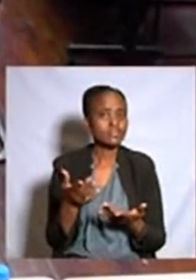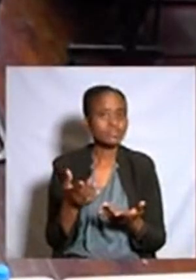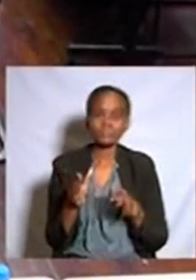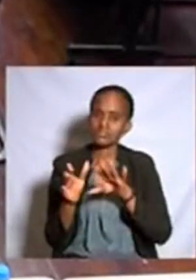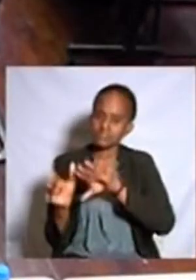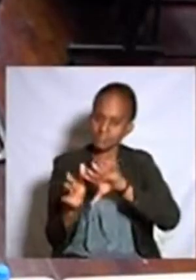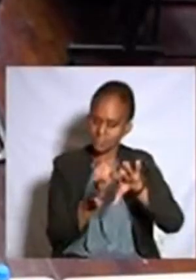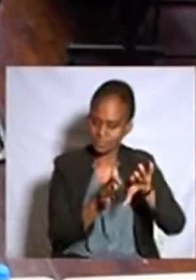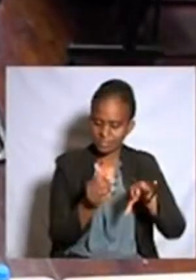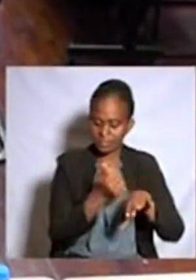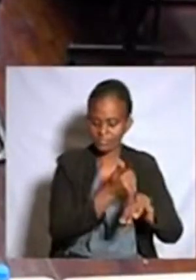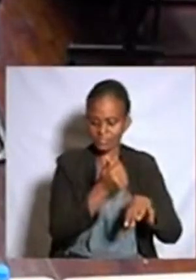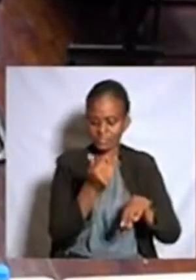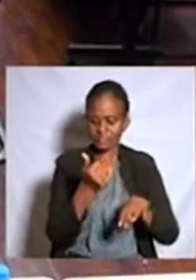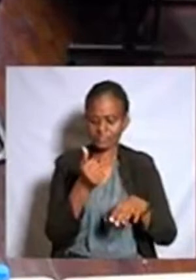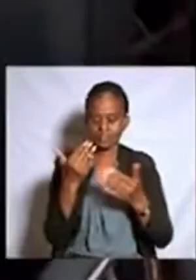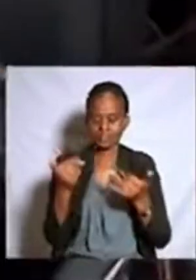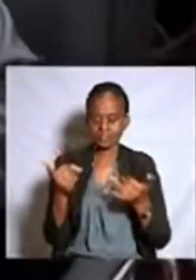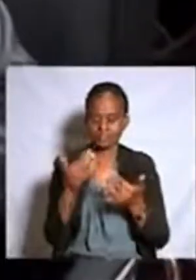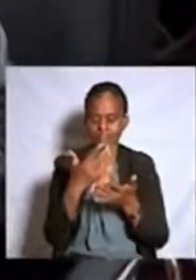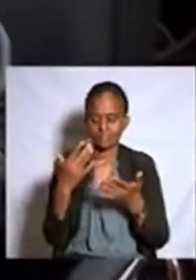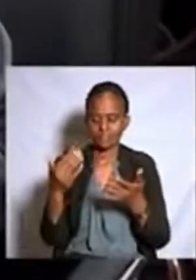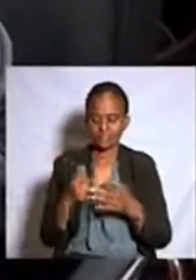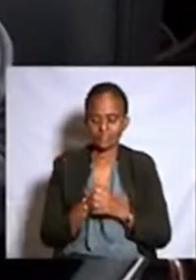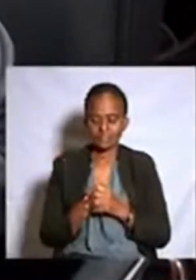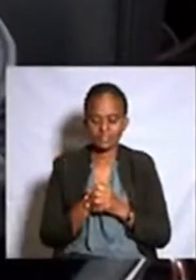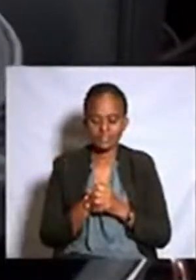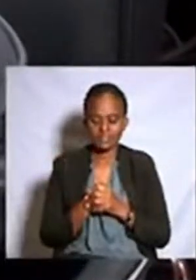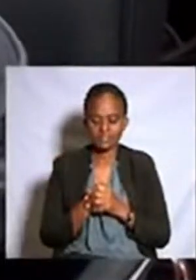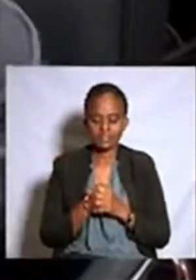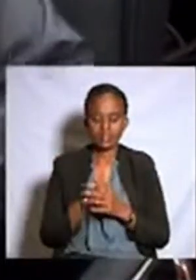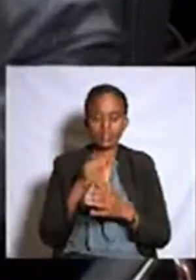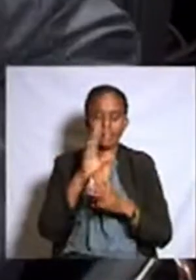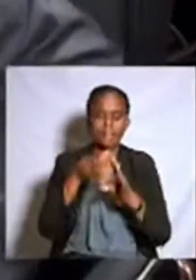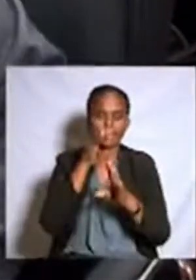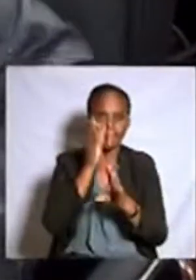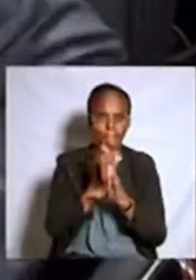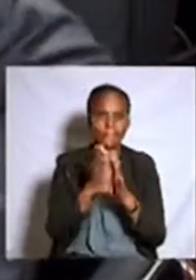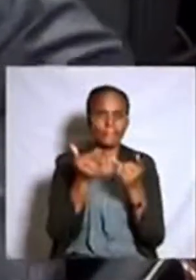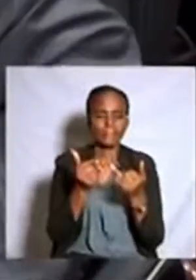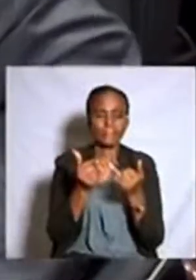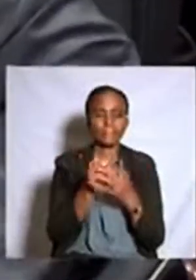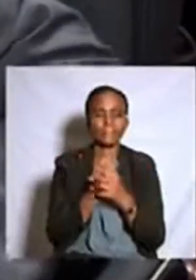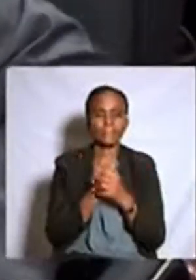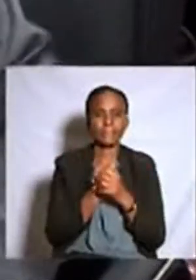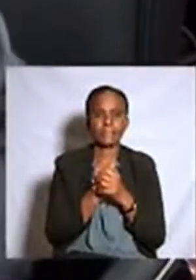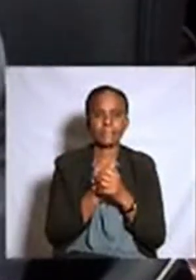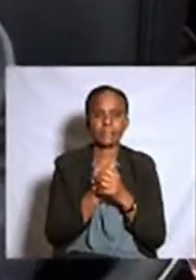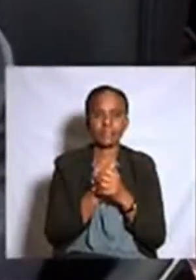Chair, but it's something that is related to mortgages.